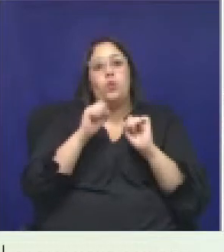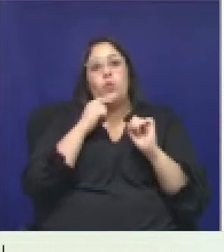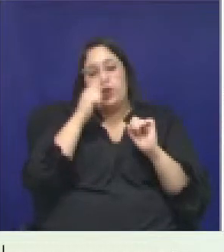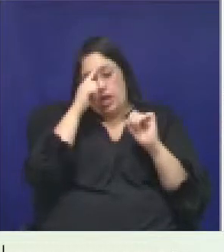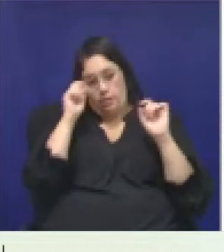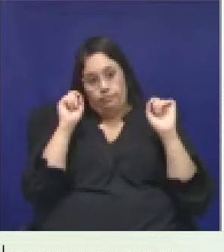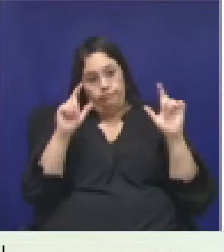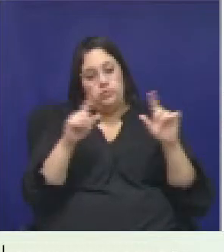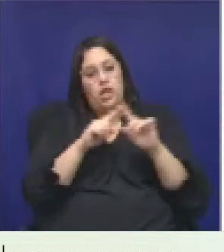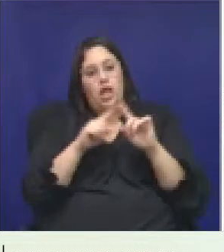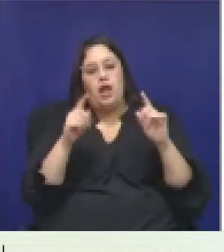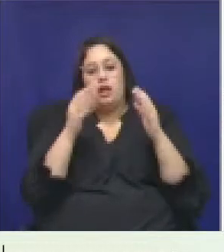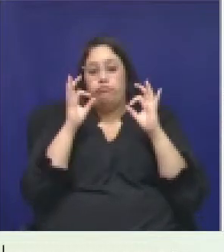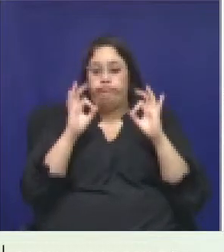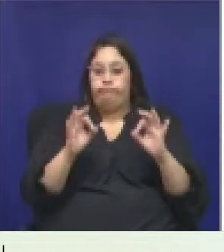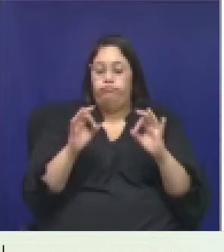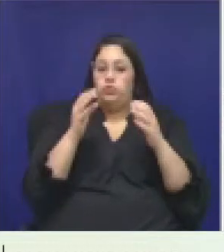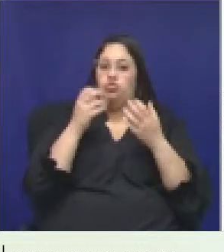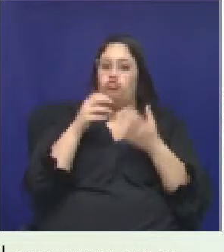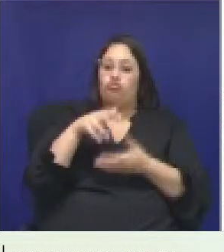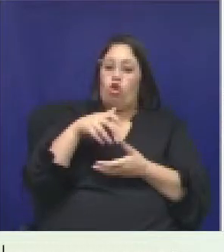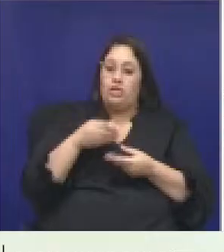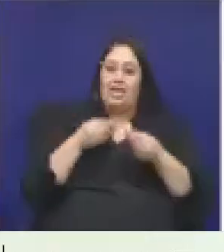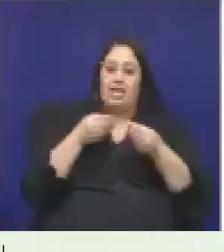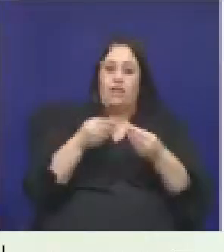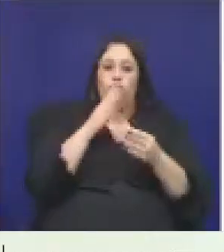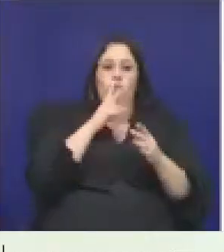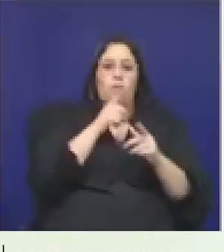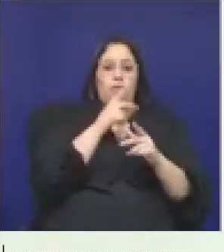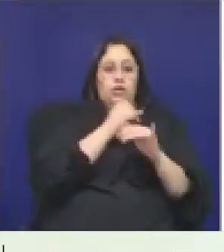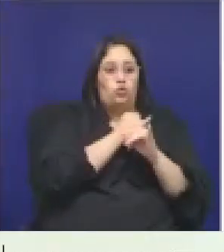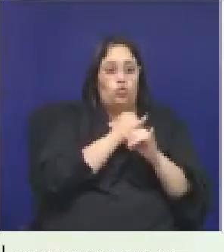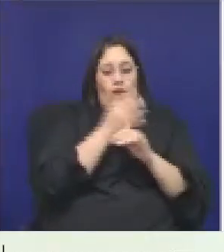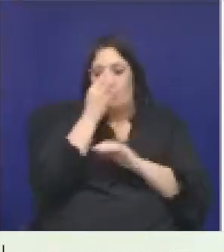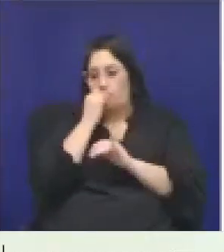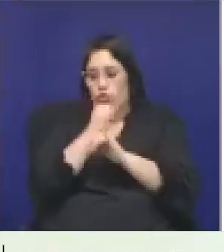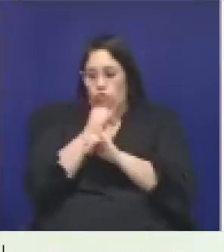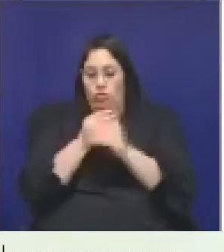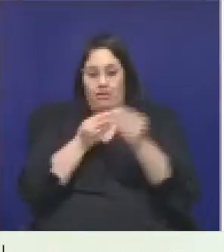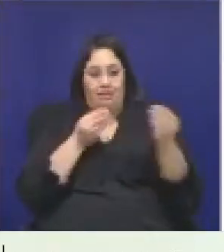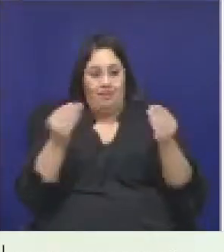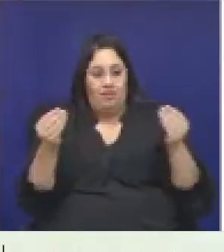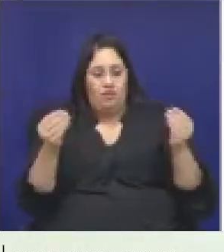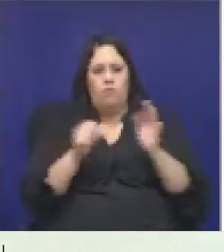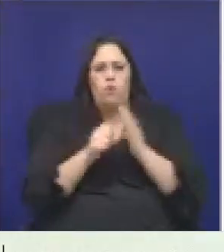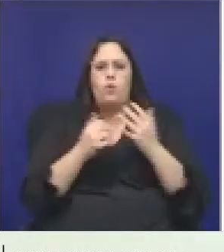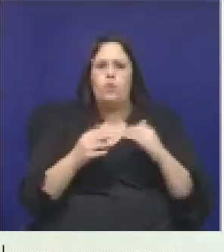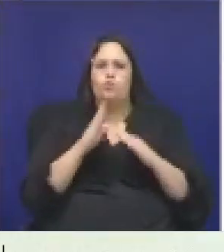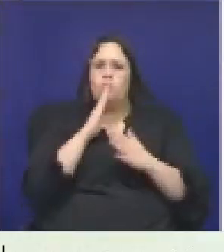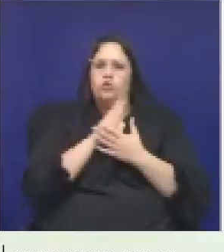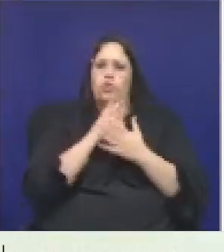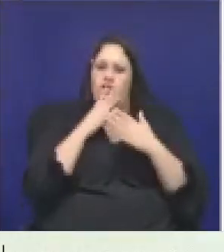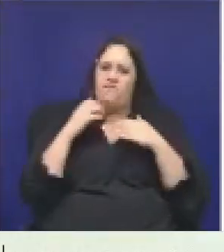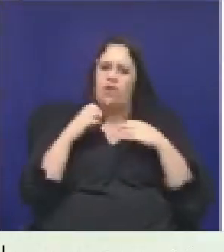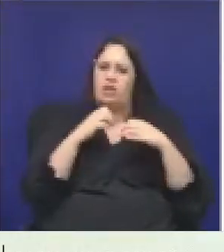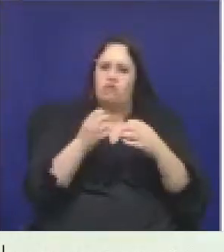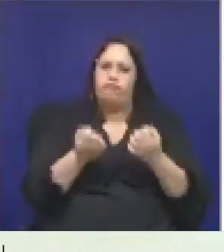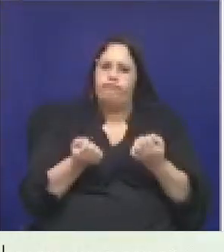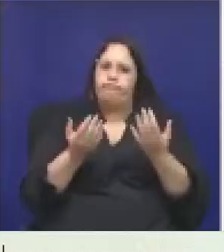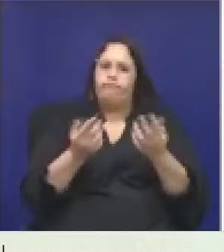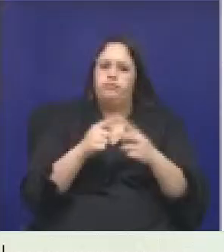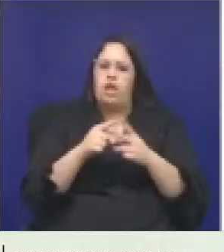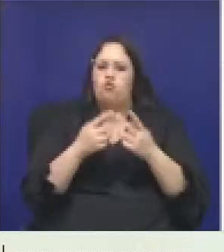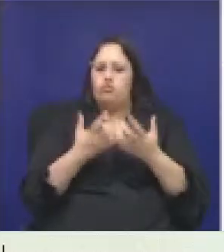data fed to public institutions and government institutions is of utmost importance to ensure that effective delivery